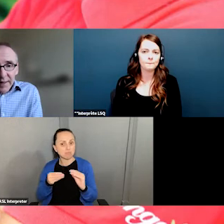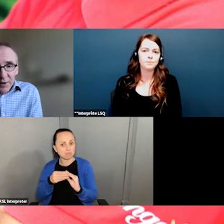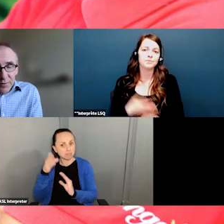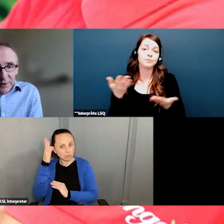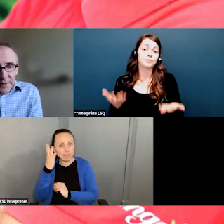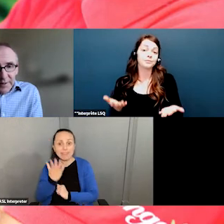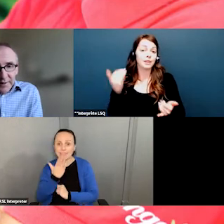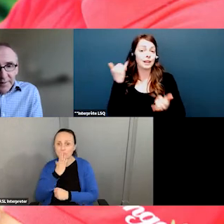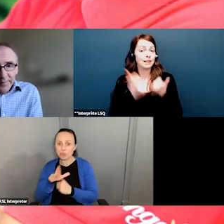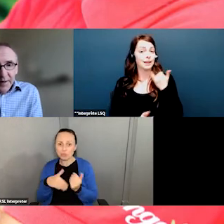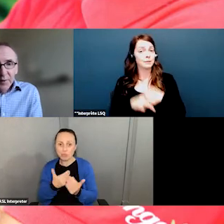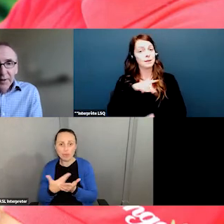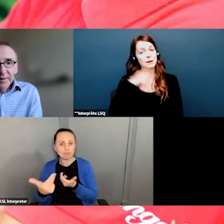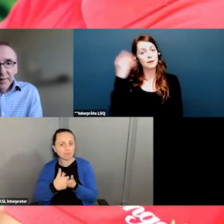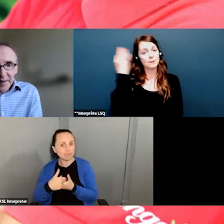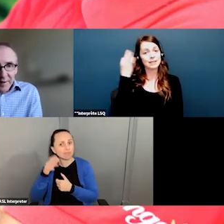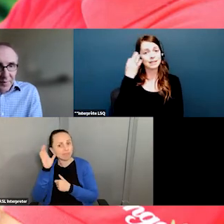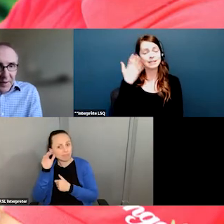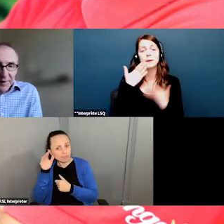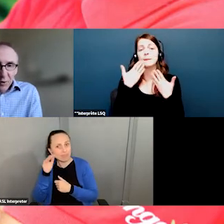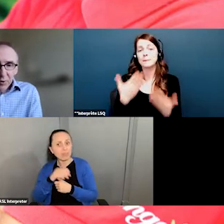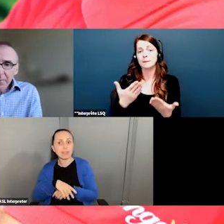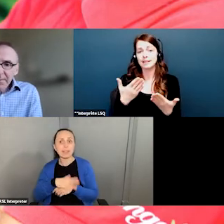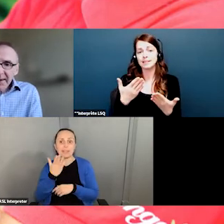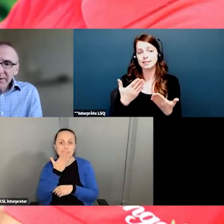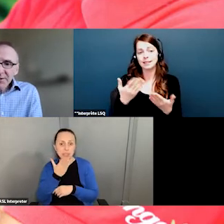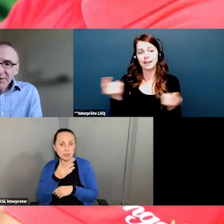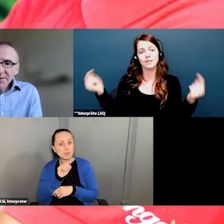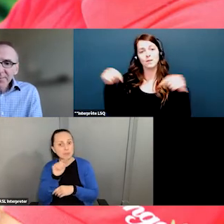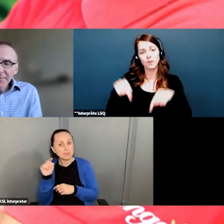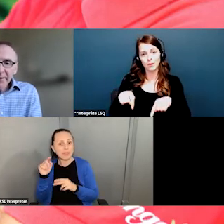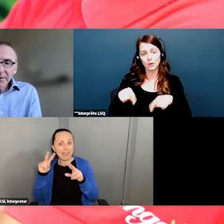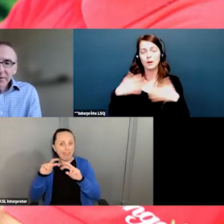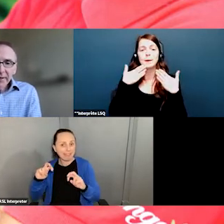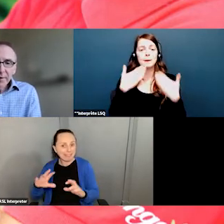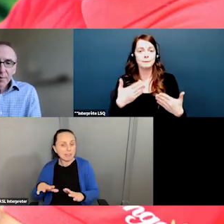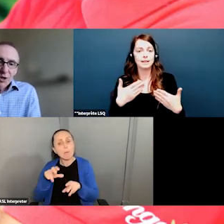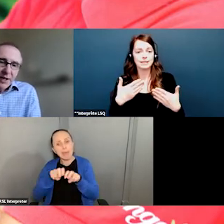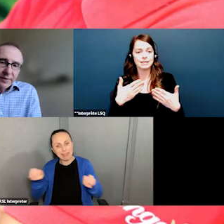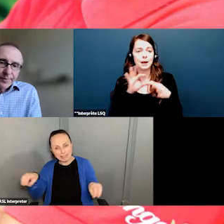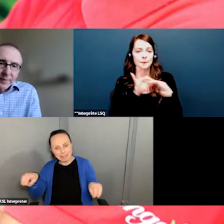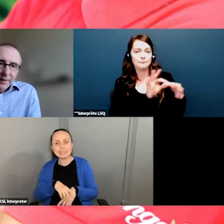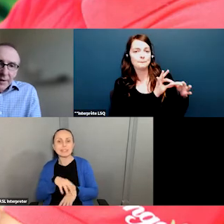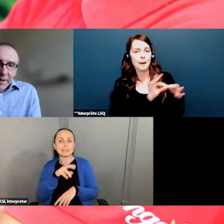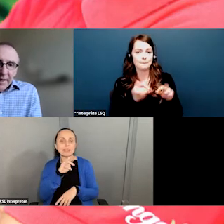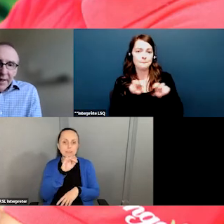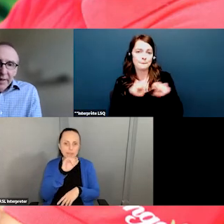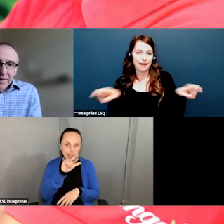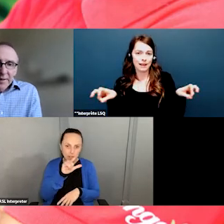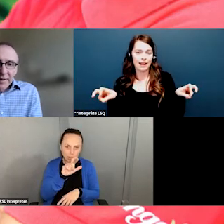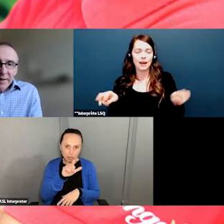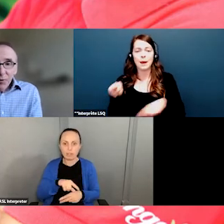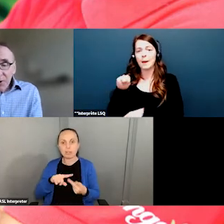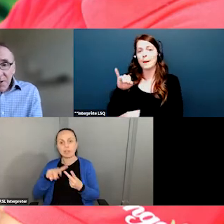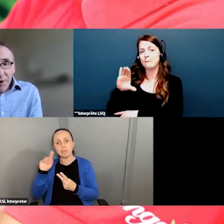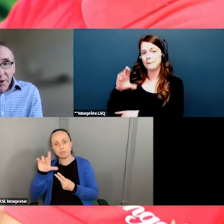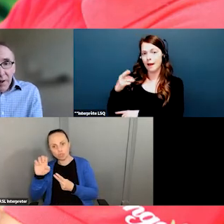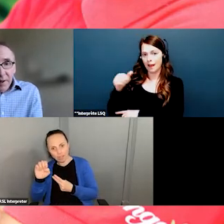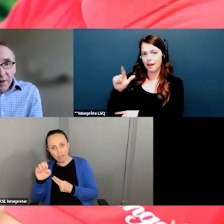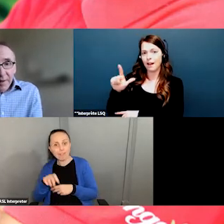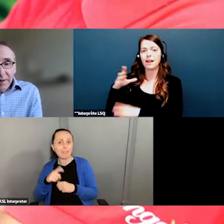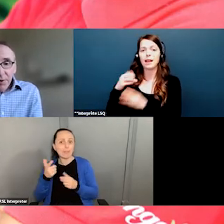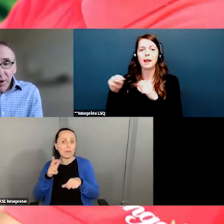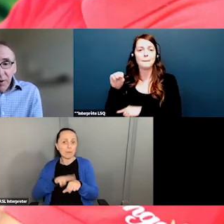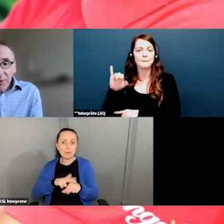want to thank you for attending. I want to thank my fellow panelists, Michael and Michelle. And of course, I